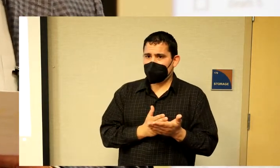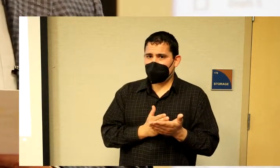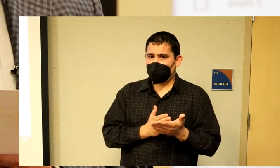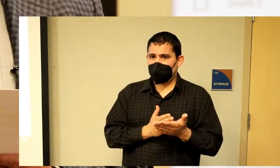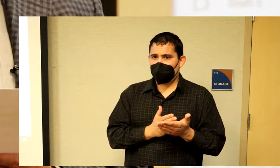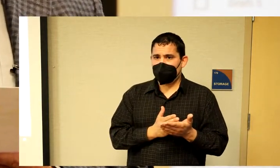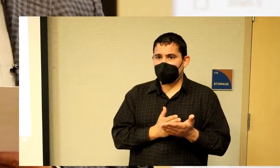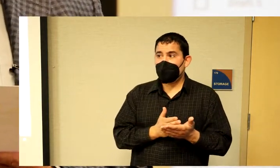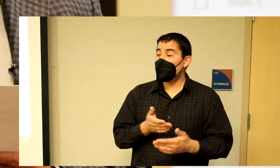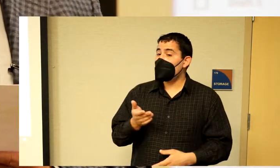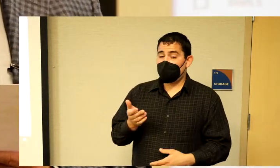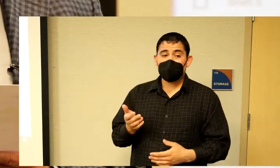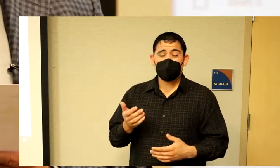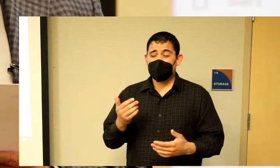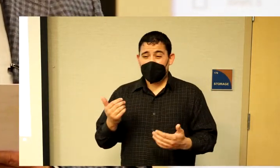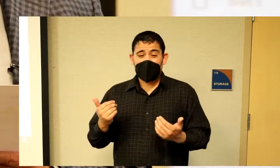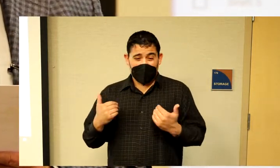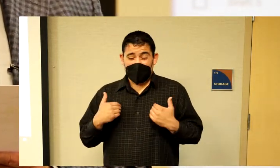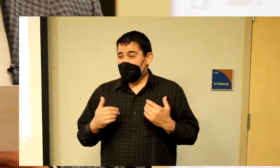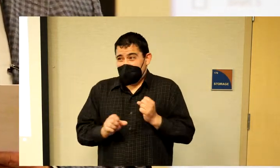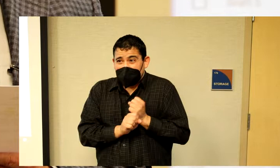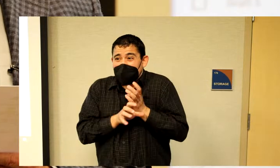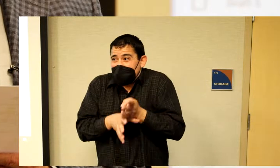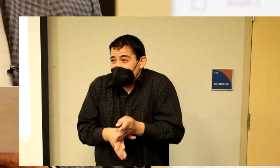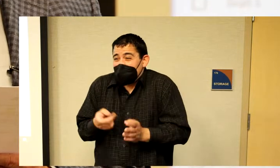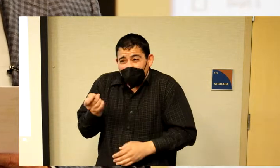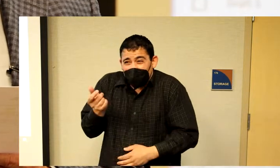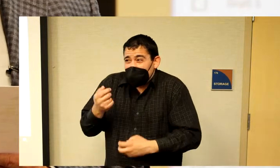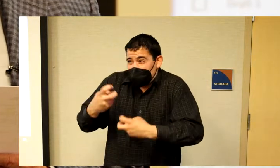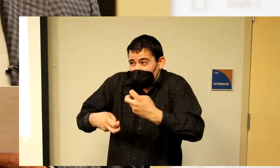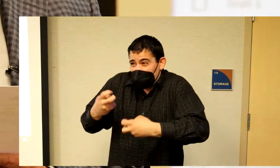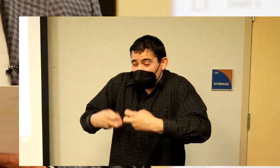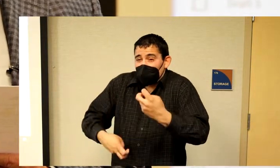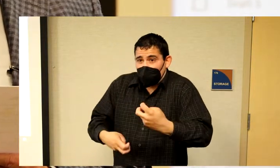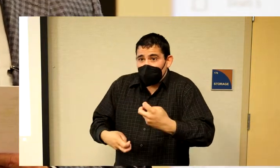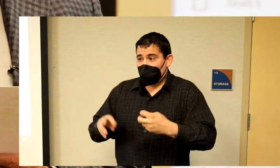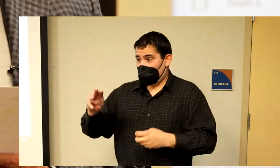are real problematic. I look at map 4 with 3